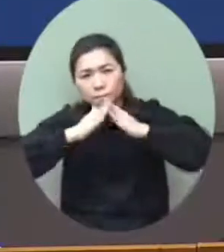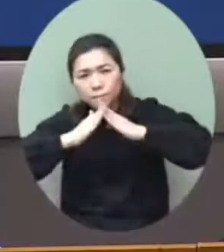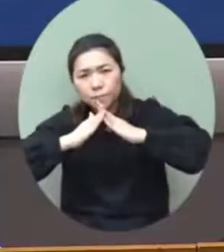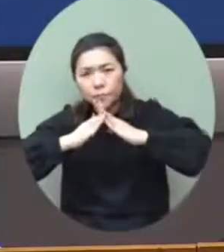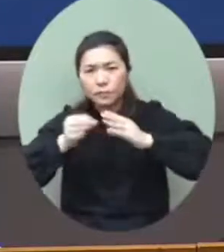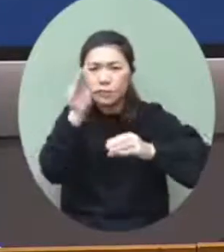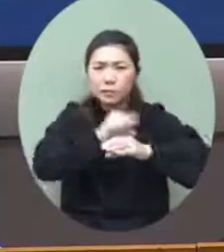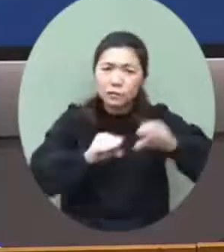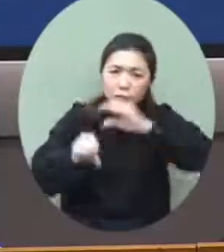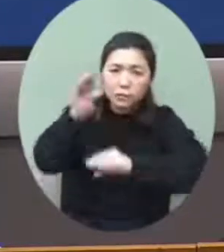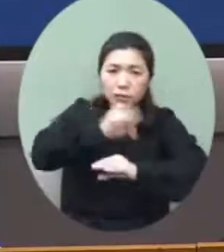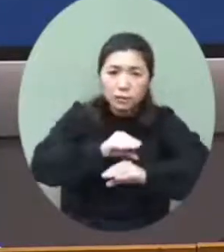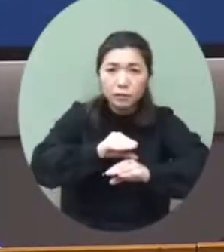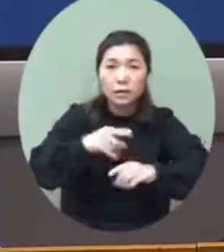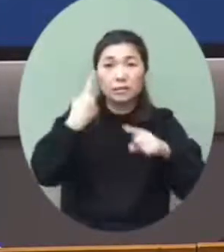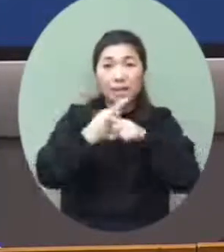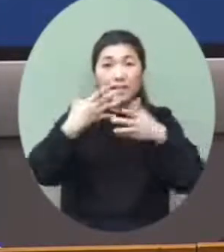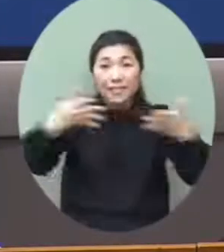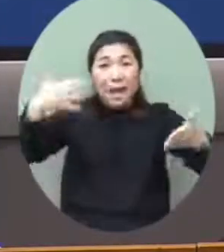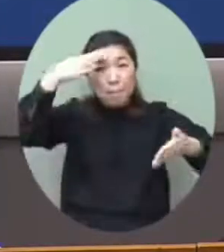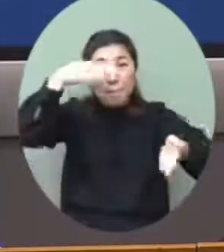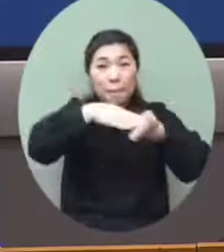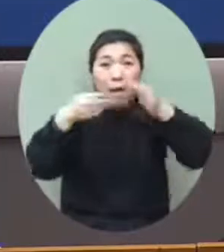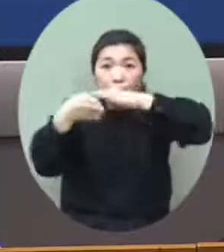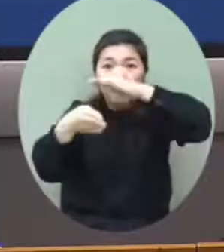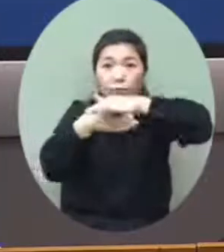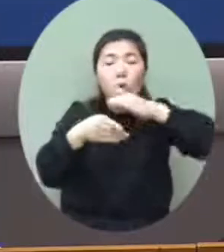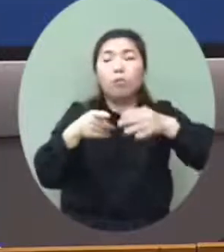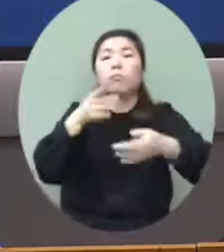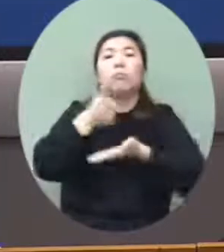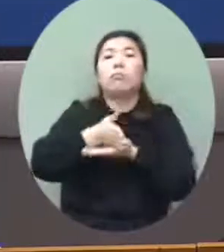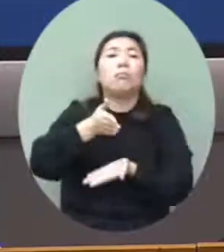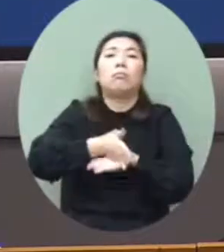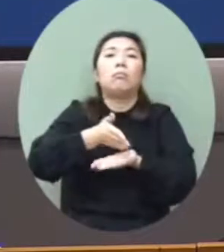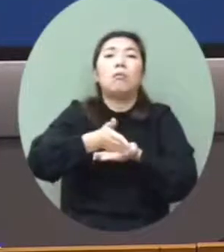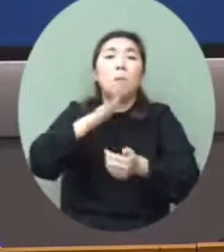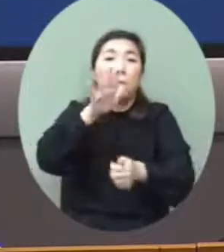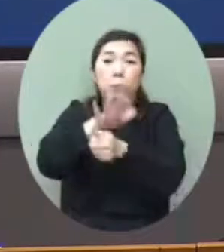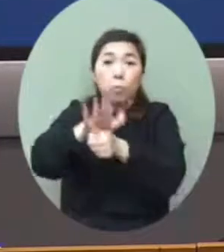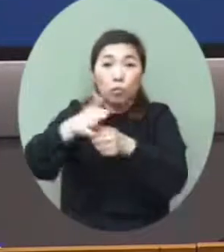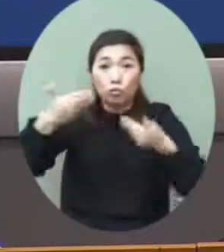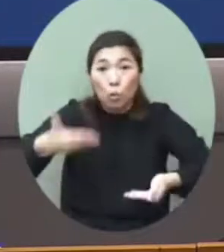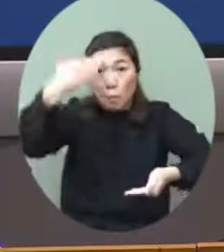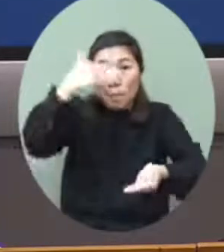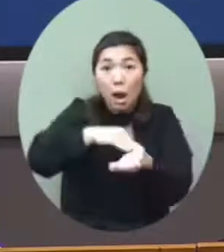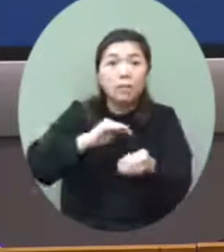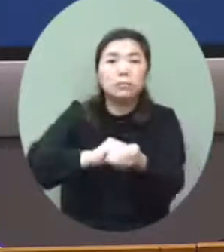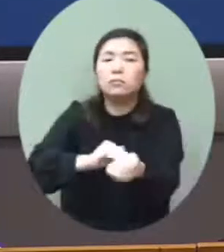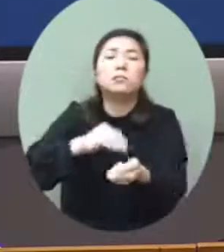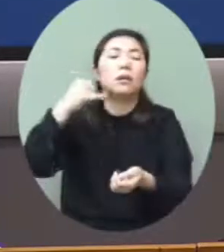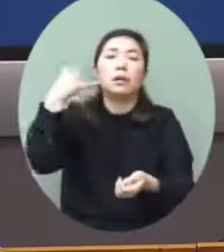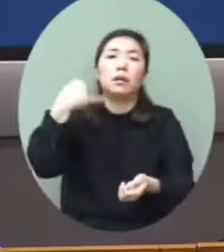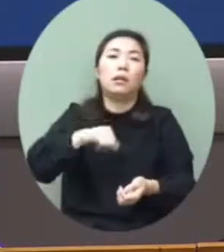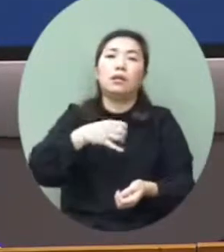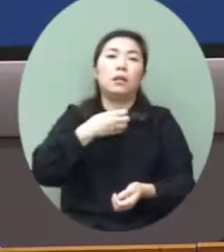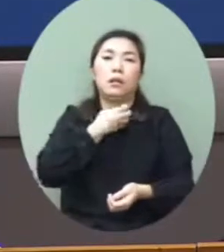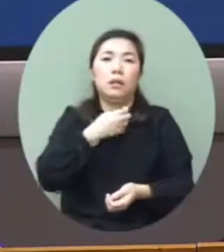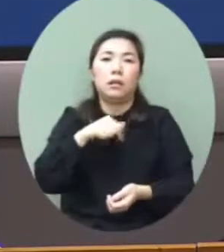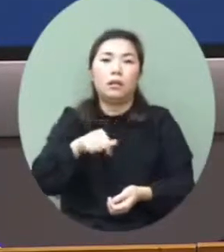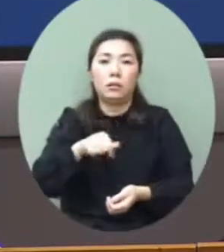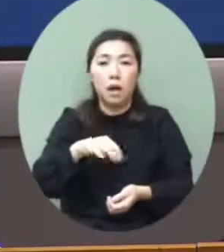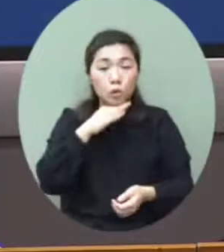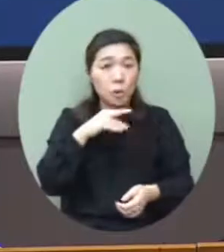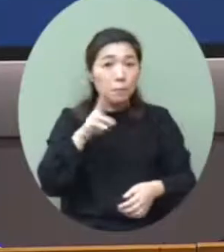the layout and the construction of these CIF is not like a